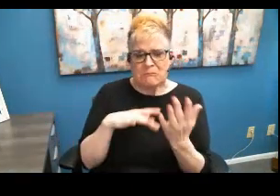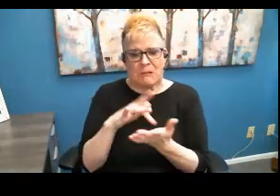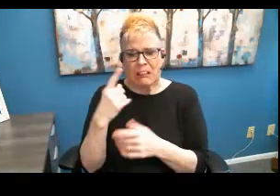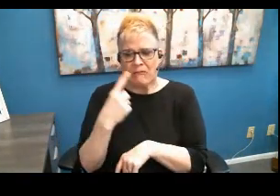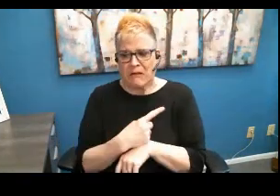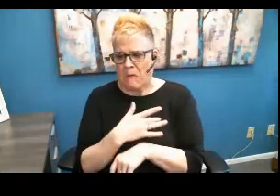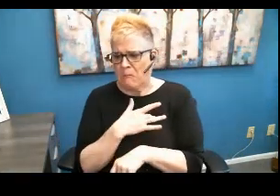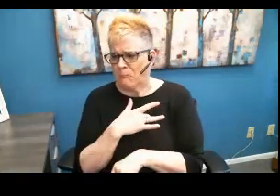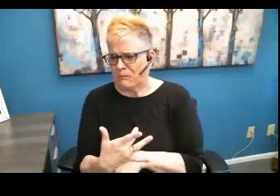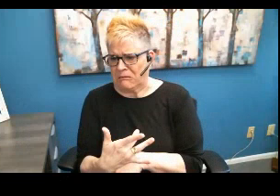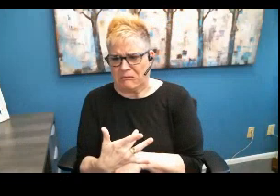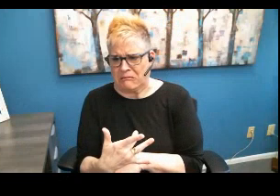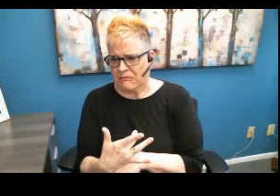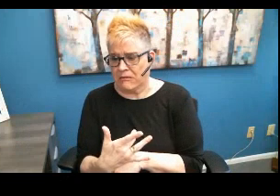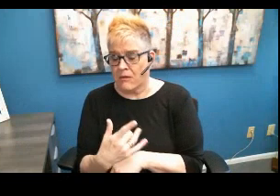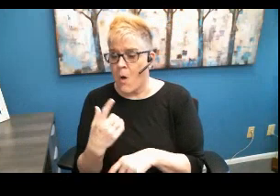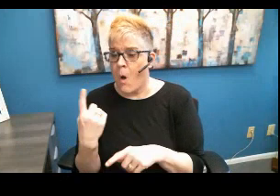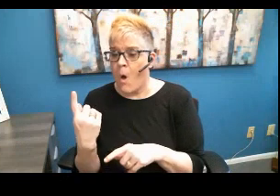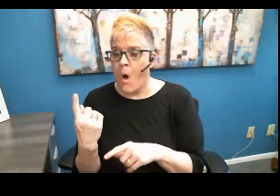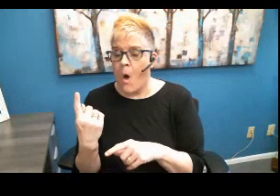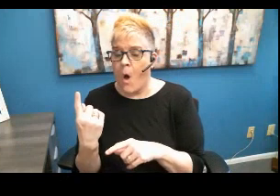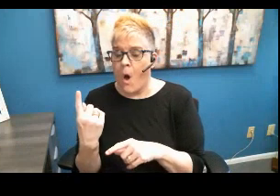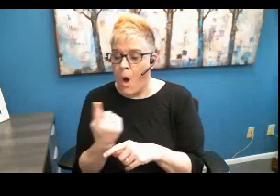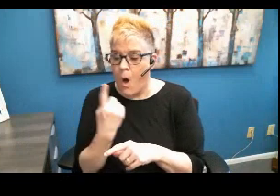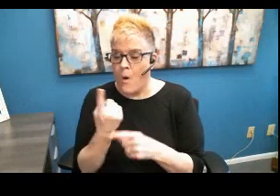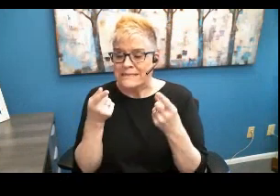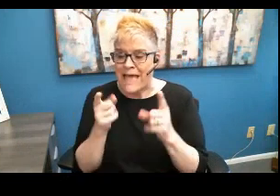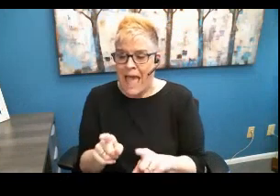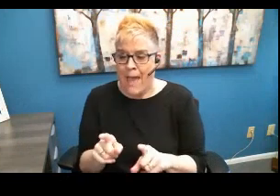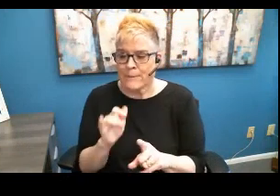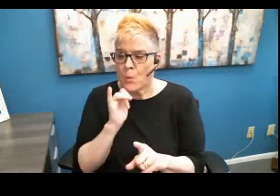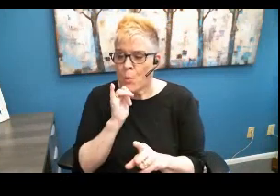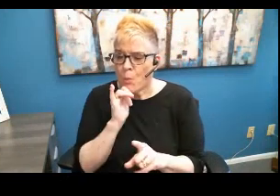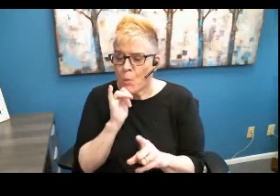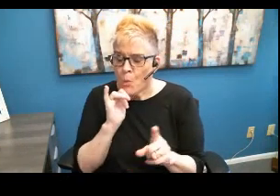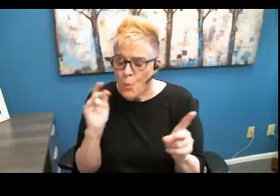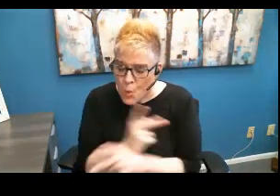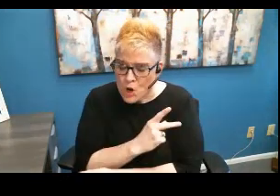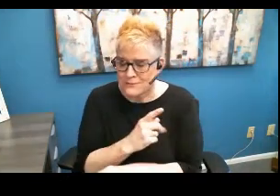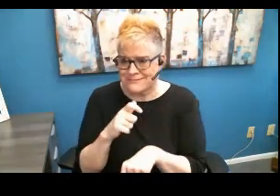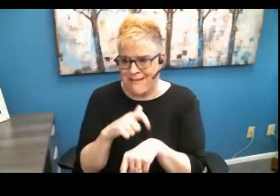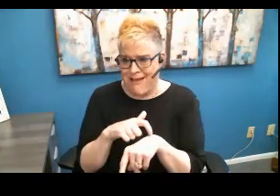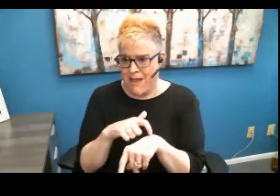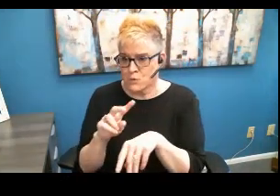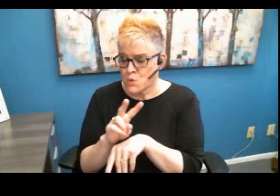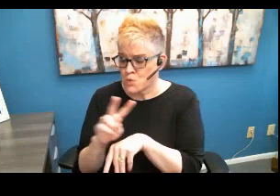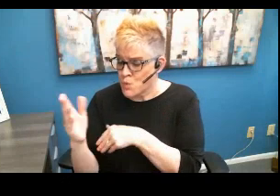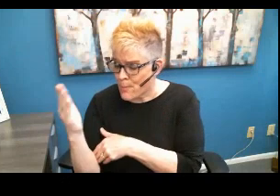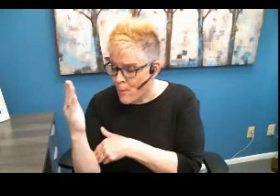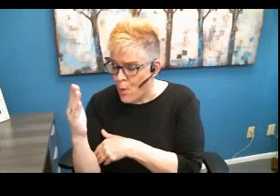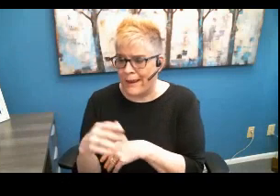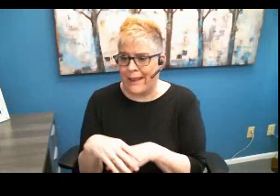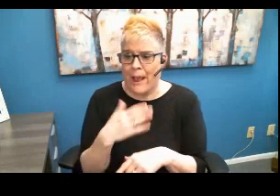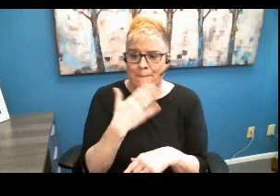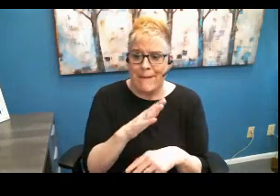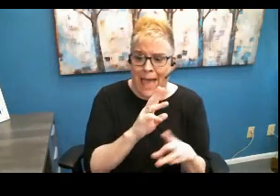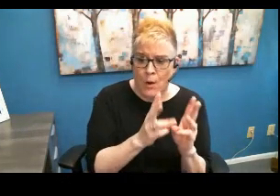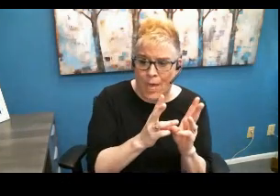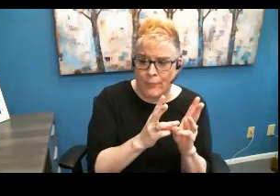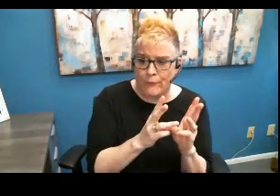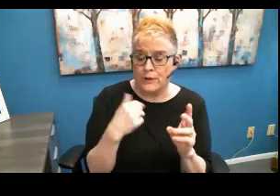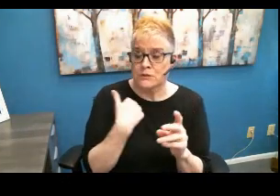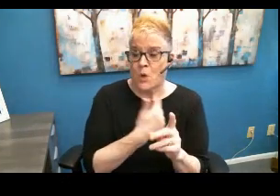These outages often occur at the worst possible times under severe weather events or 2 o'clock in the morning. So remember, when we go out